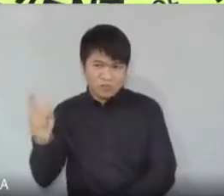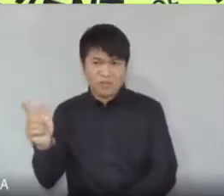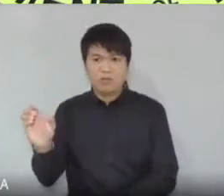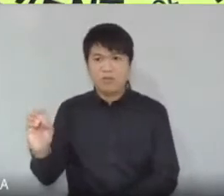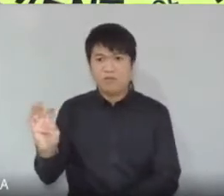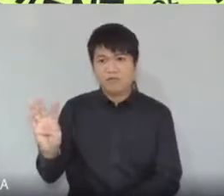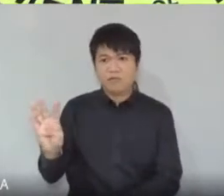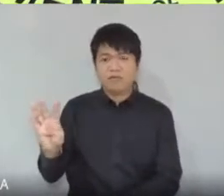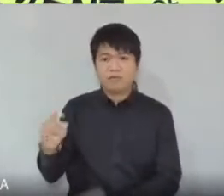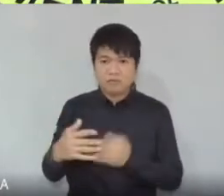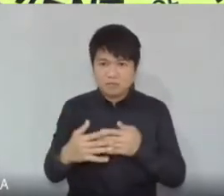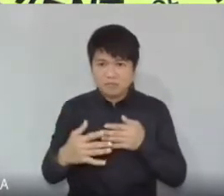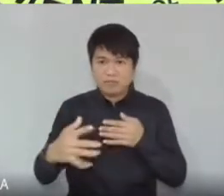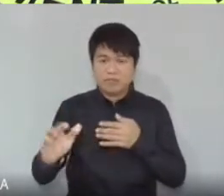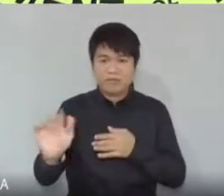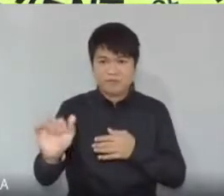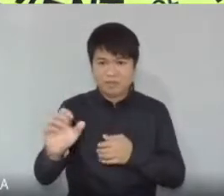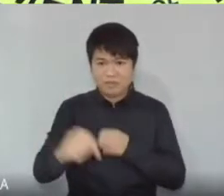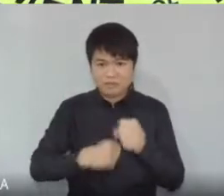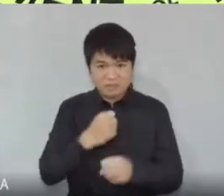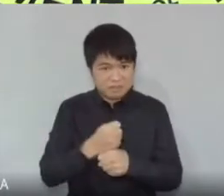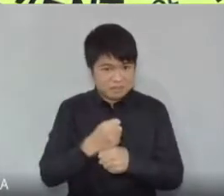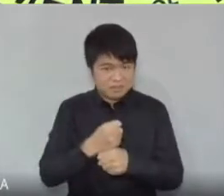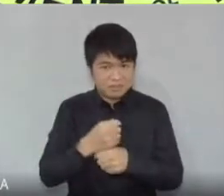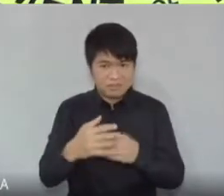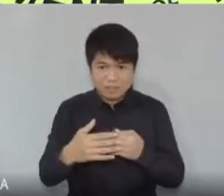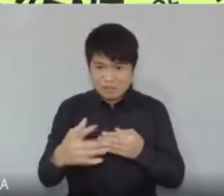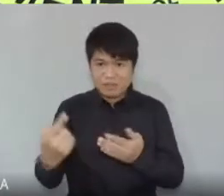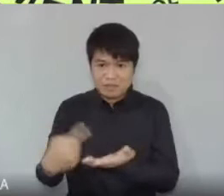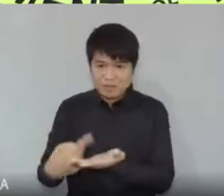this project, the Telehealth Policy Project, will not be